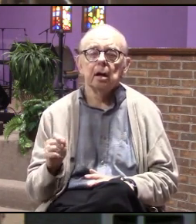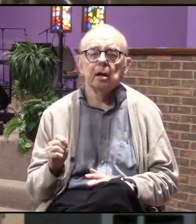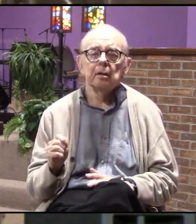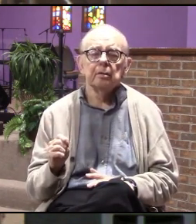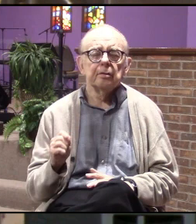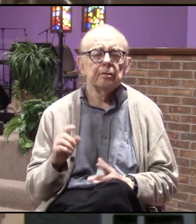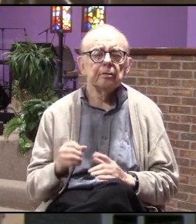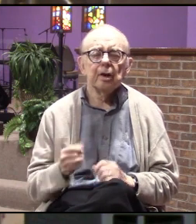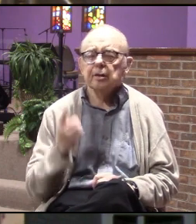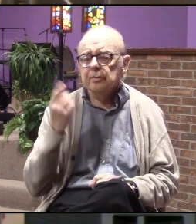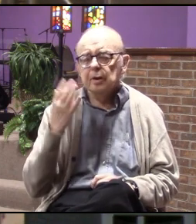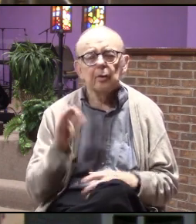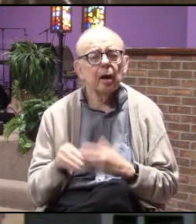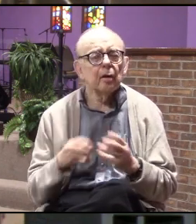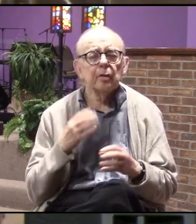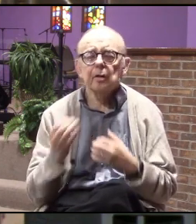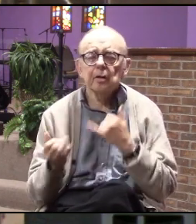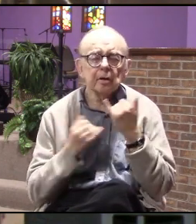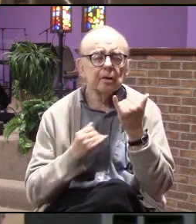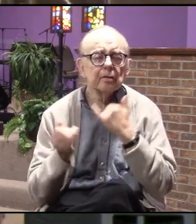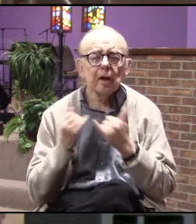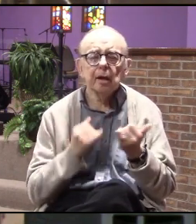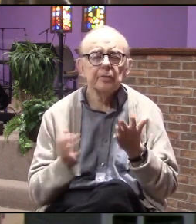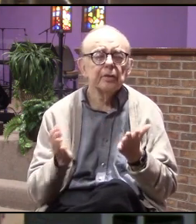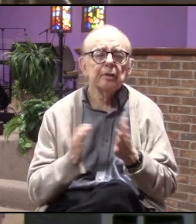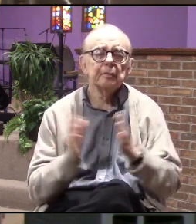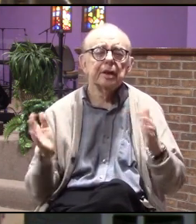of the crimes in the big